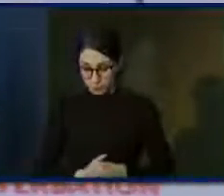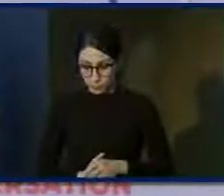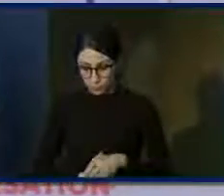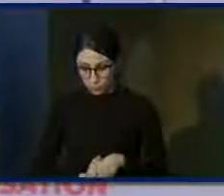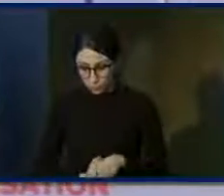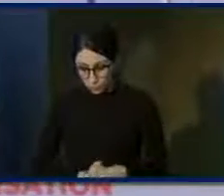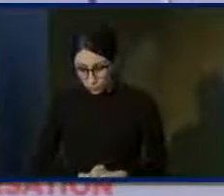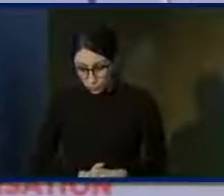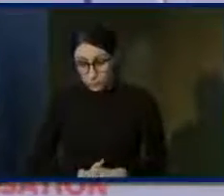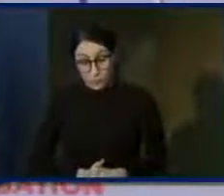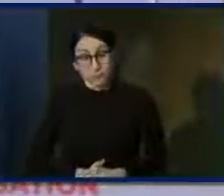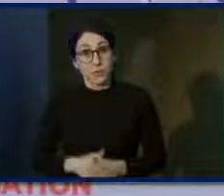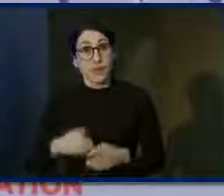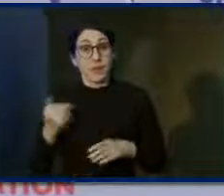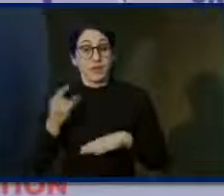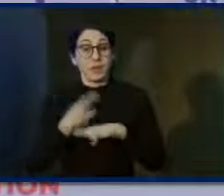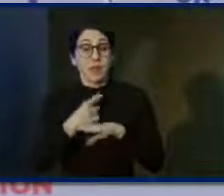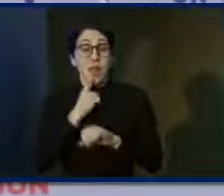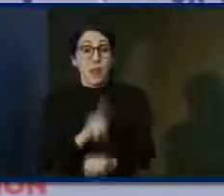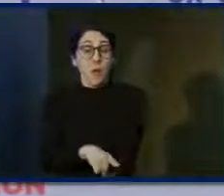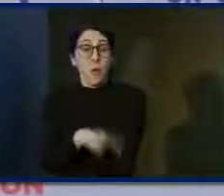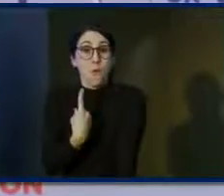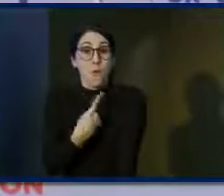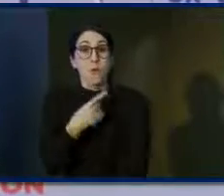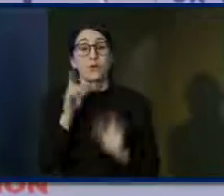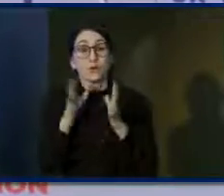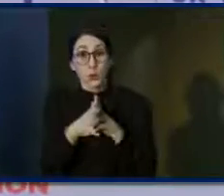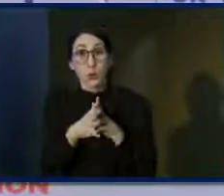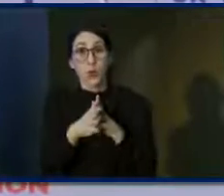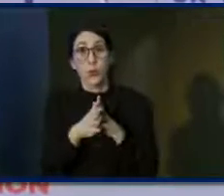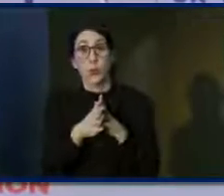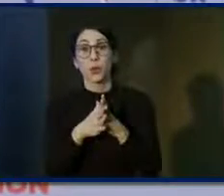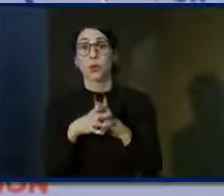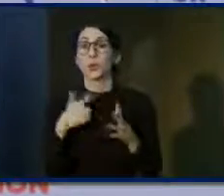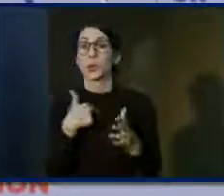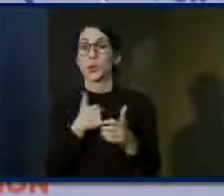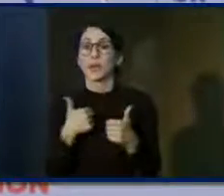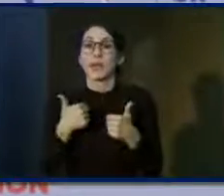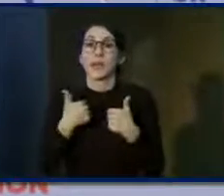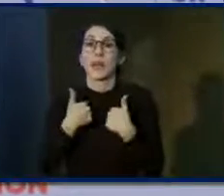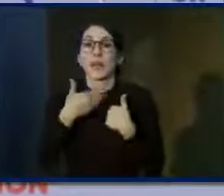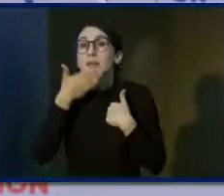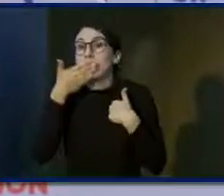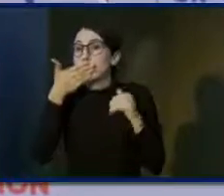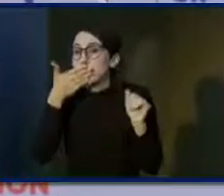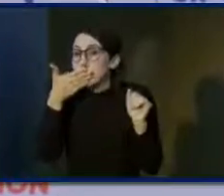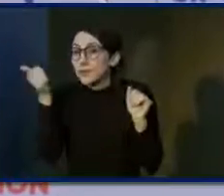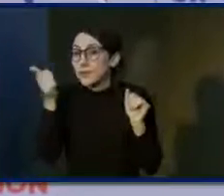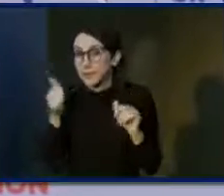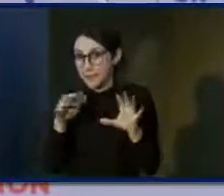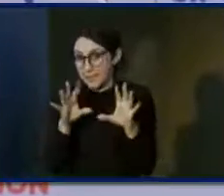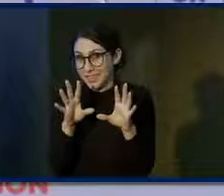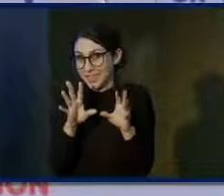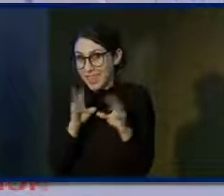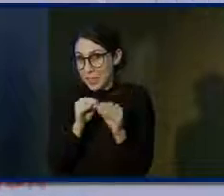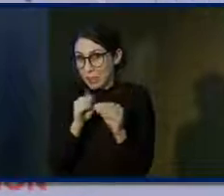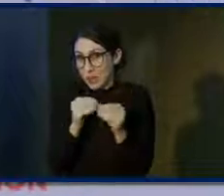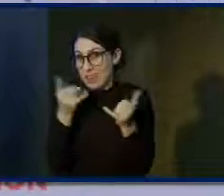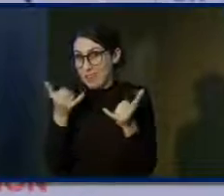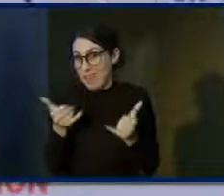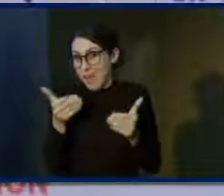had a long day, and I want you guys to be patient. We got the best session breakout, the last